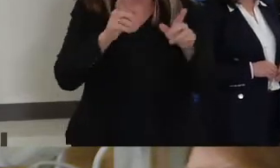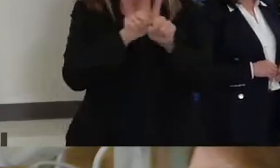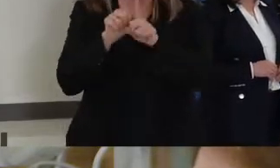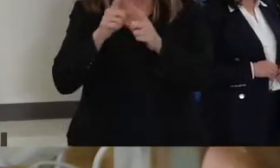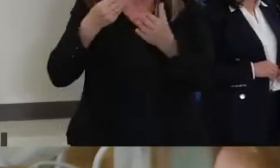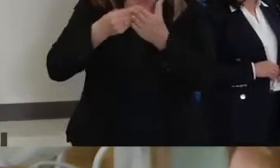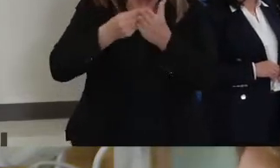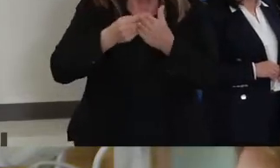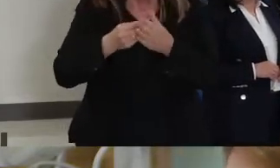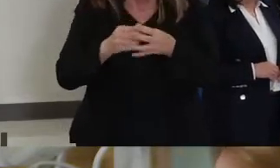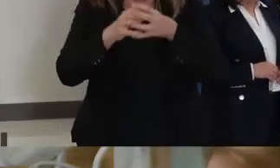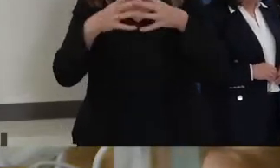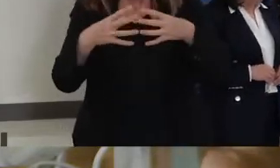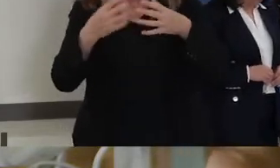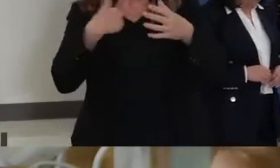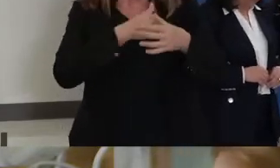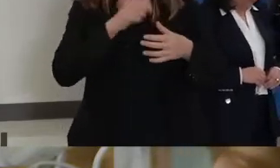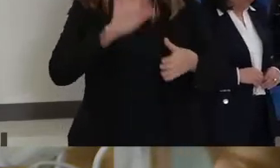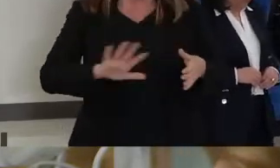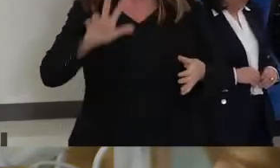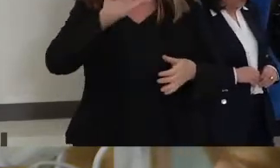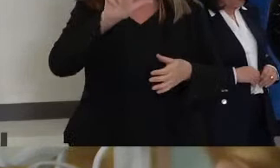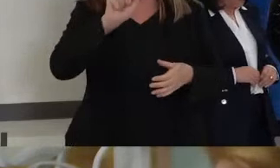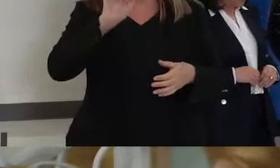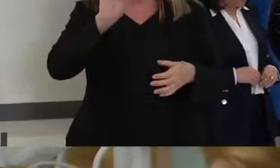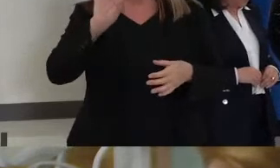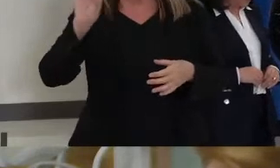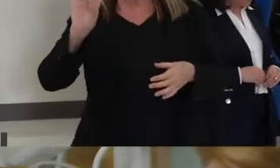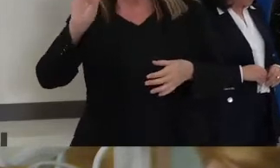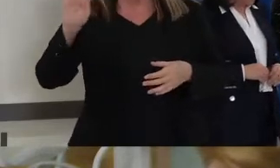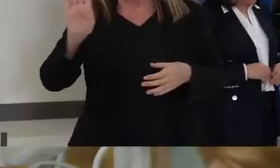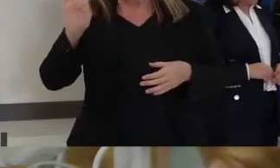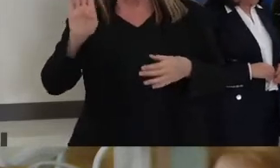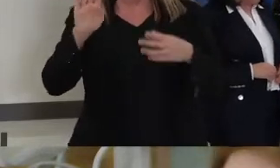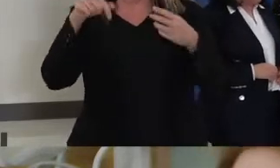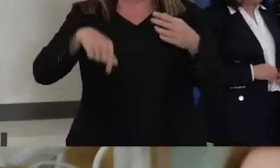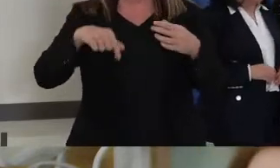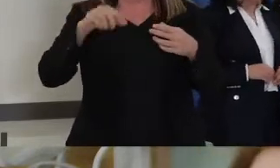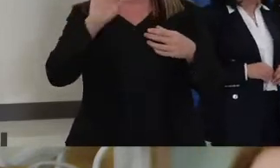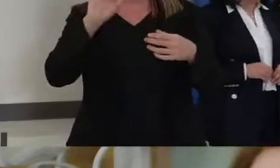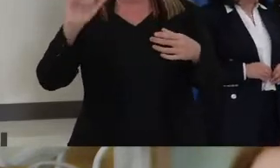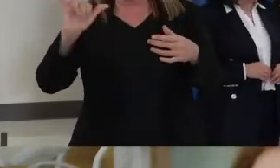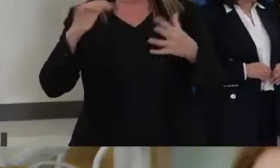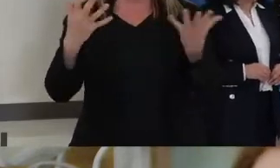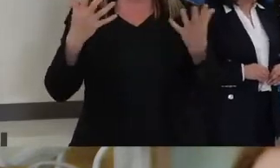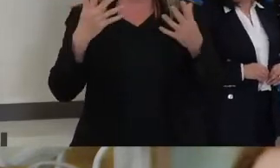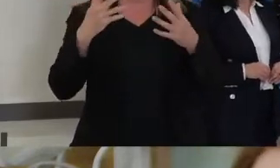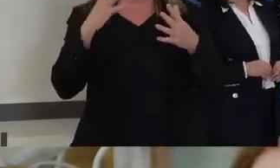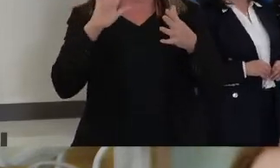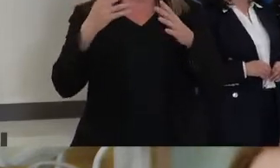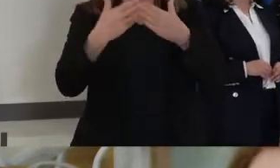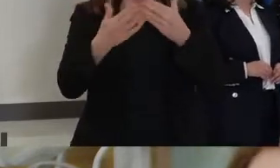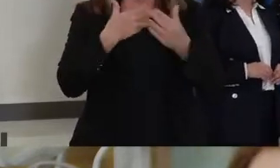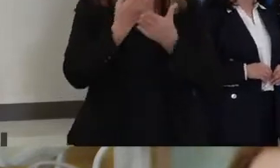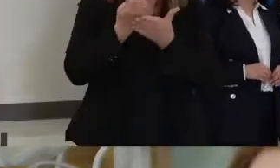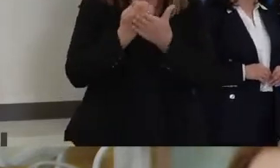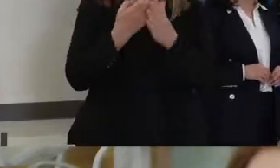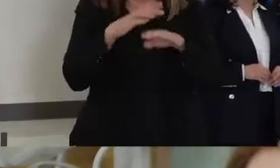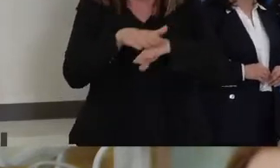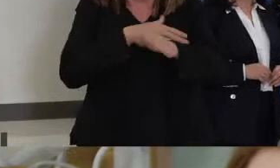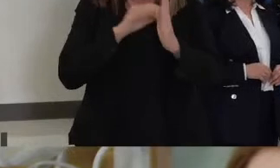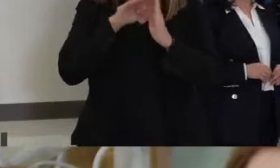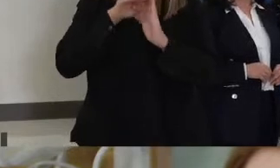about $3.88 billion that we're estimating in this fiscal year. Even with the economic slowdown, we're